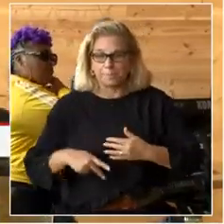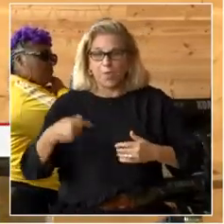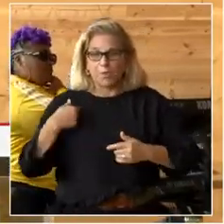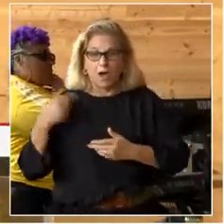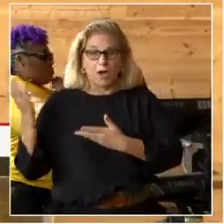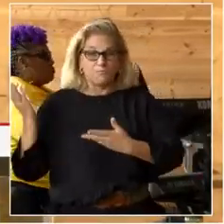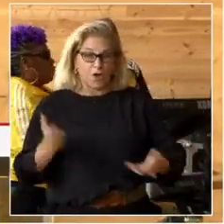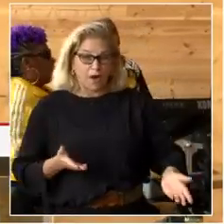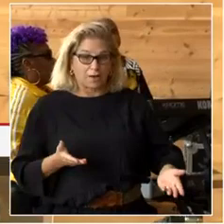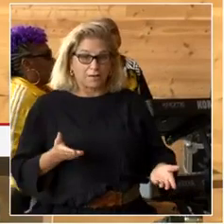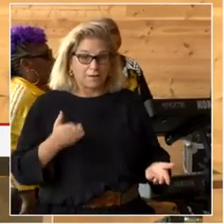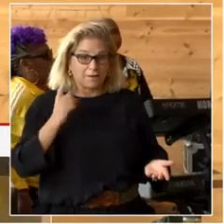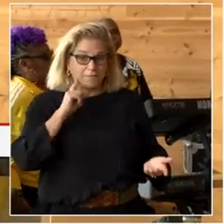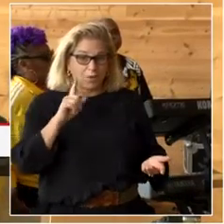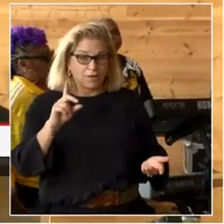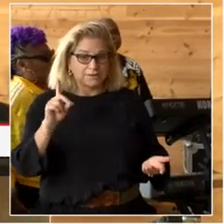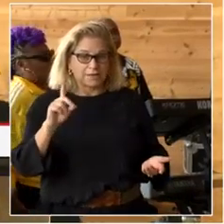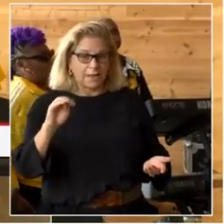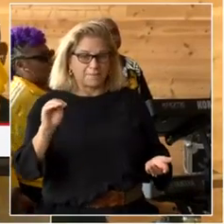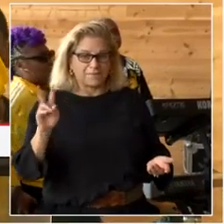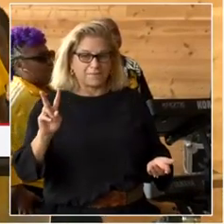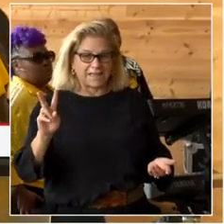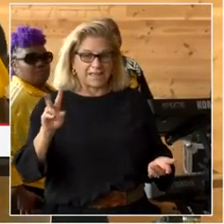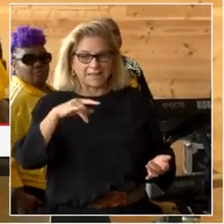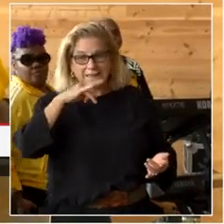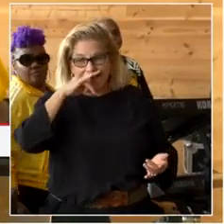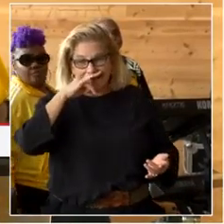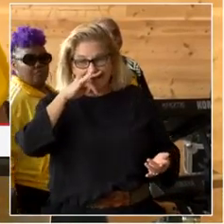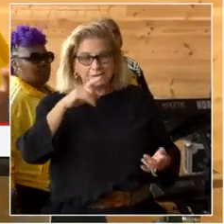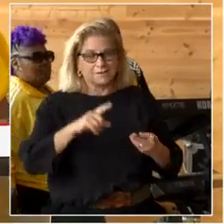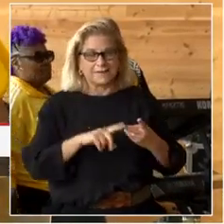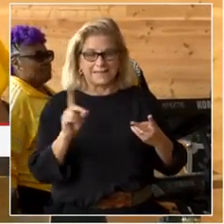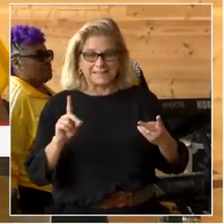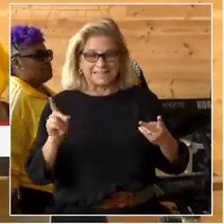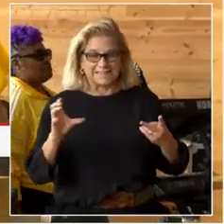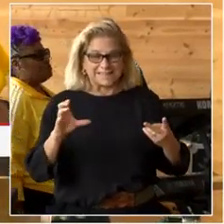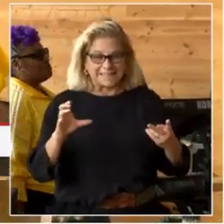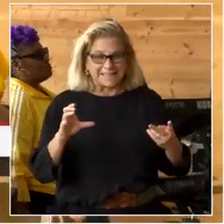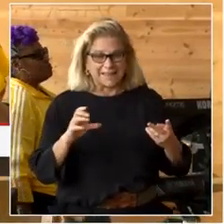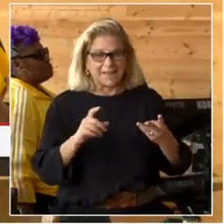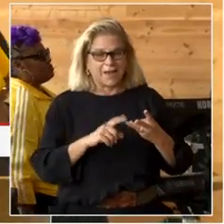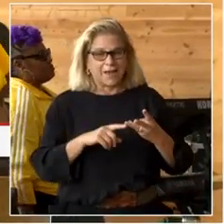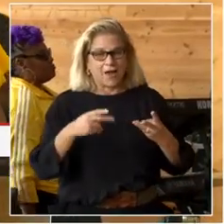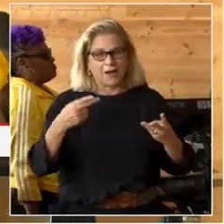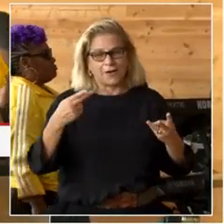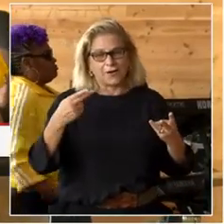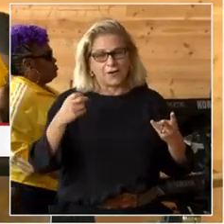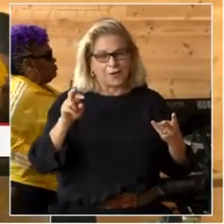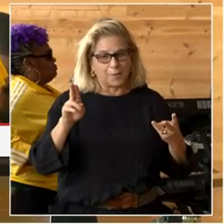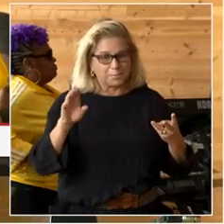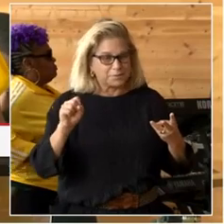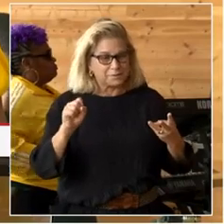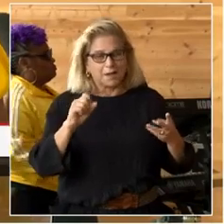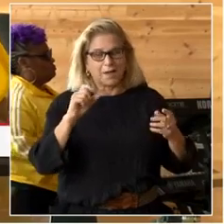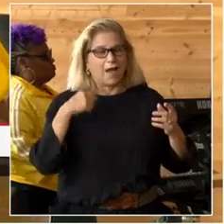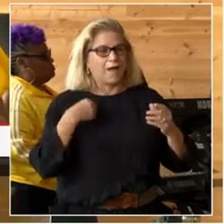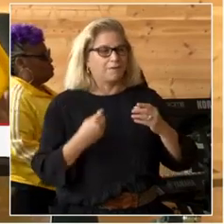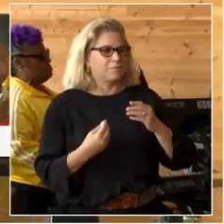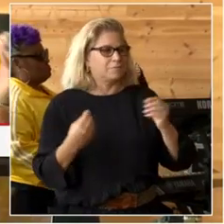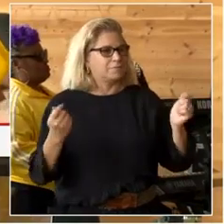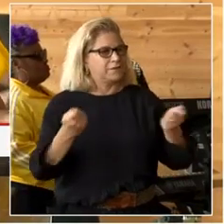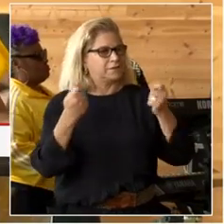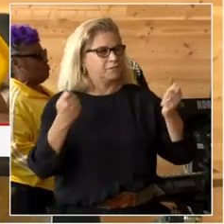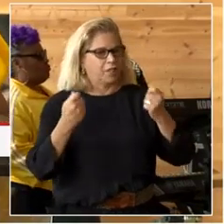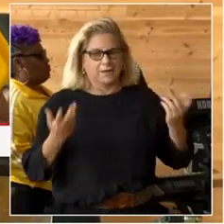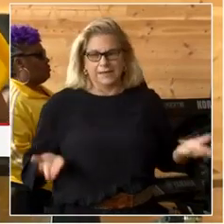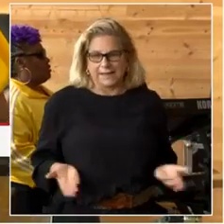4DMV Kids, District Herbs, the Cherry Blossom Festival to engage with our youth over the summer. And also we